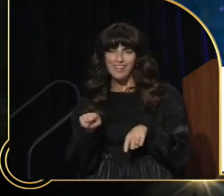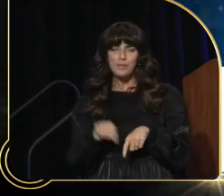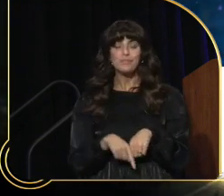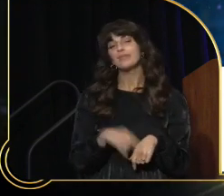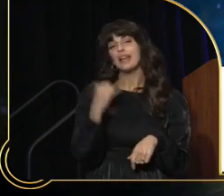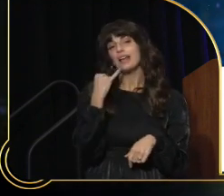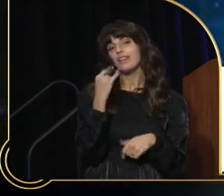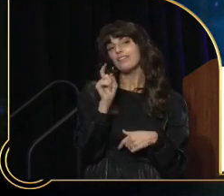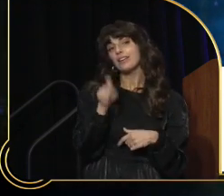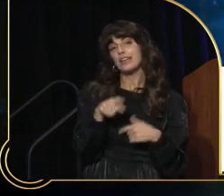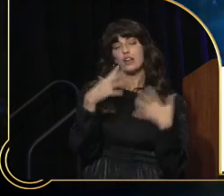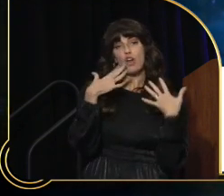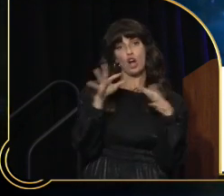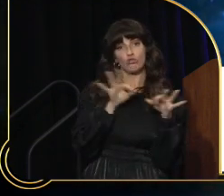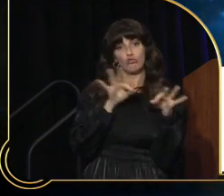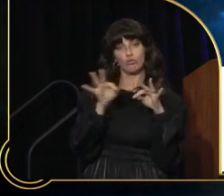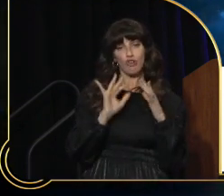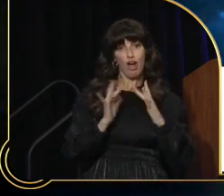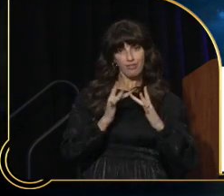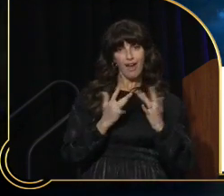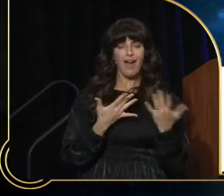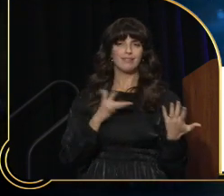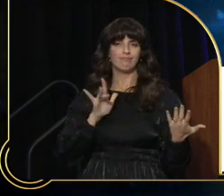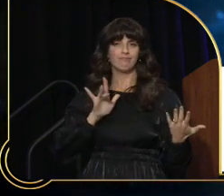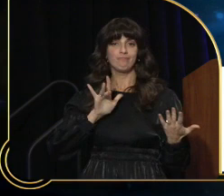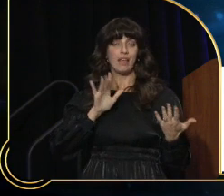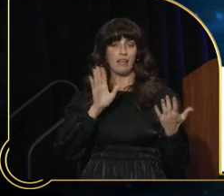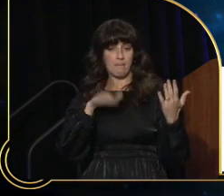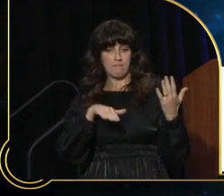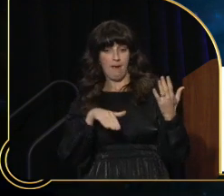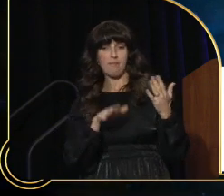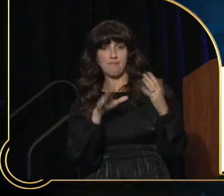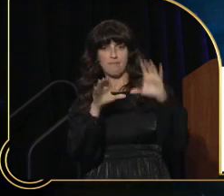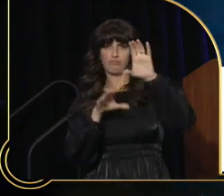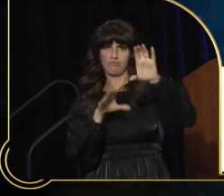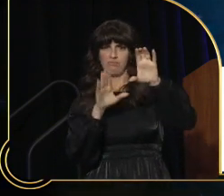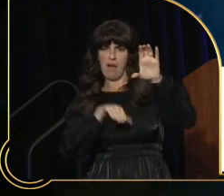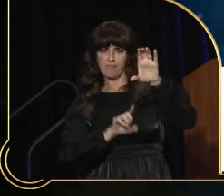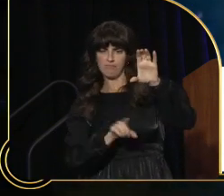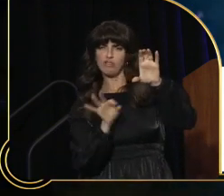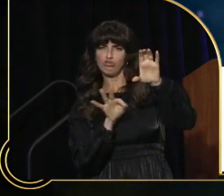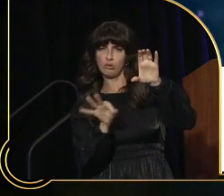For audio description online, please click the link in the event description below.